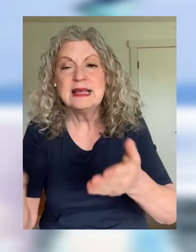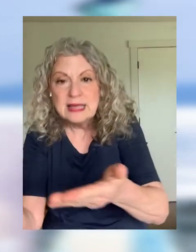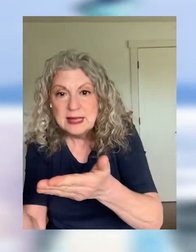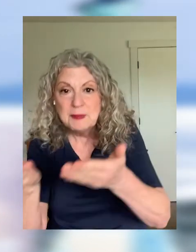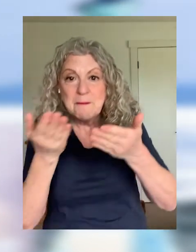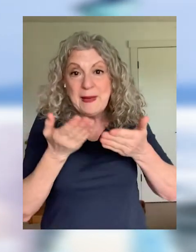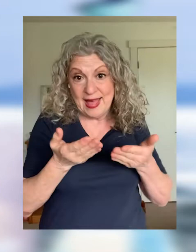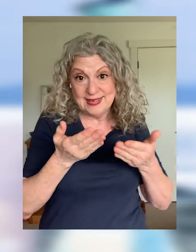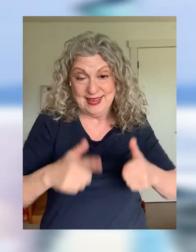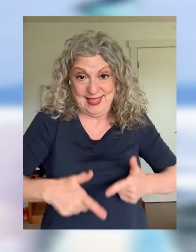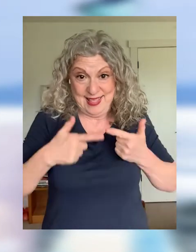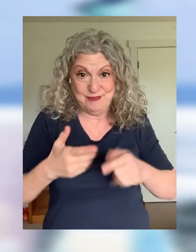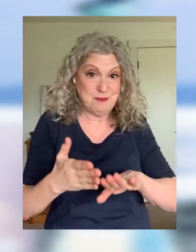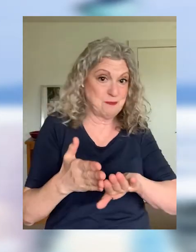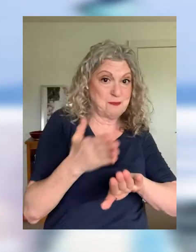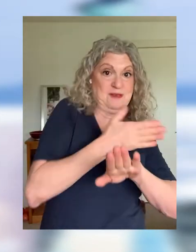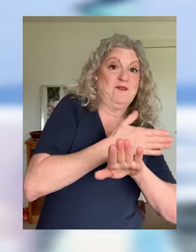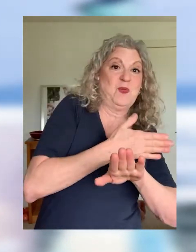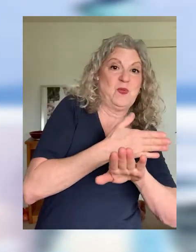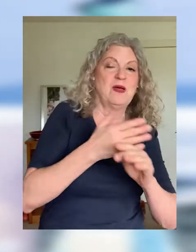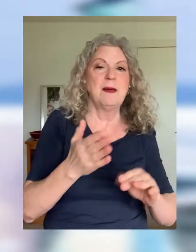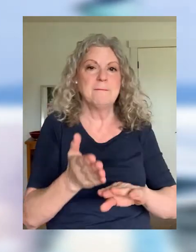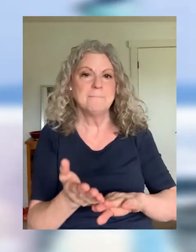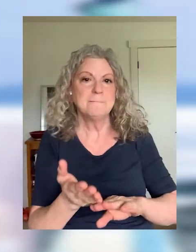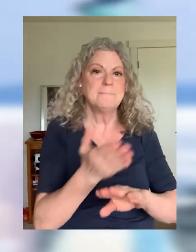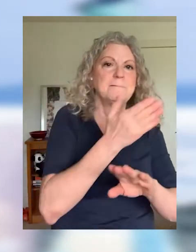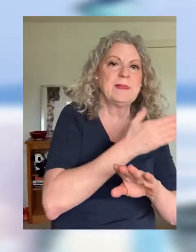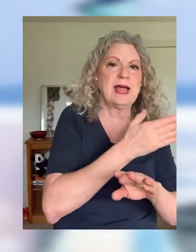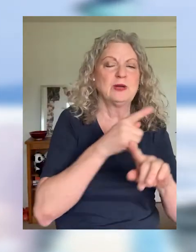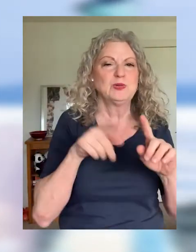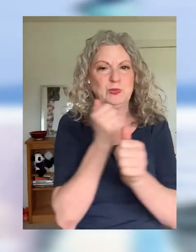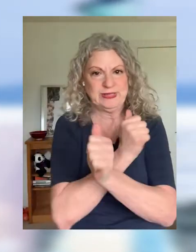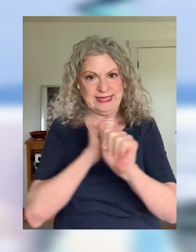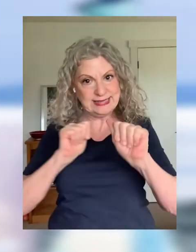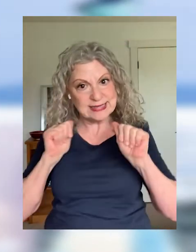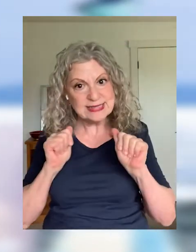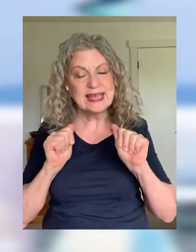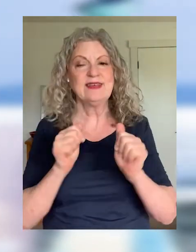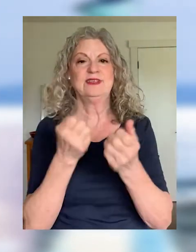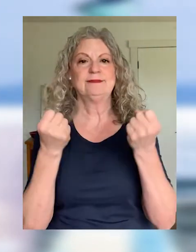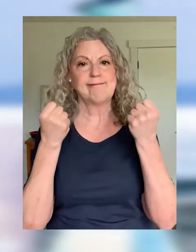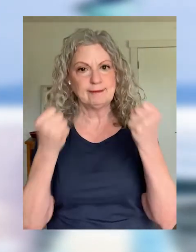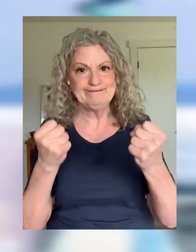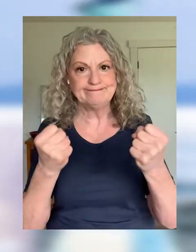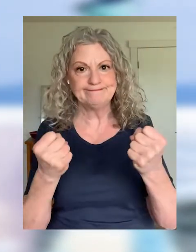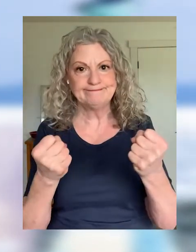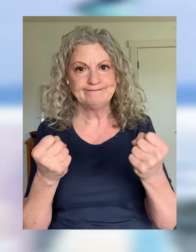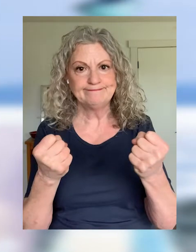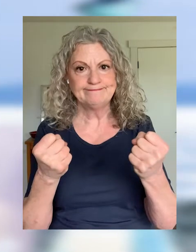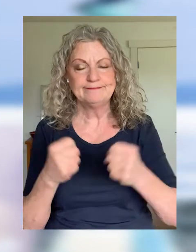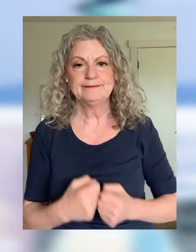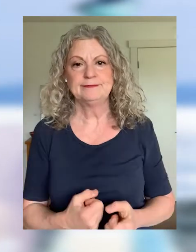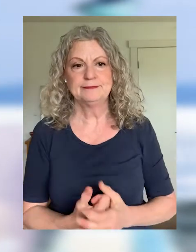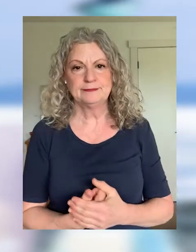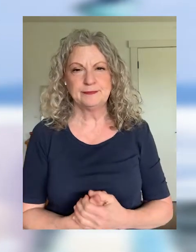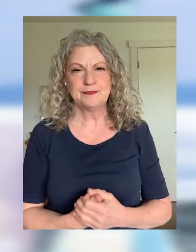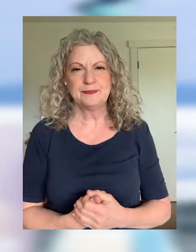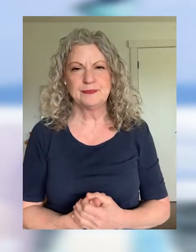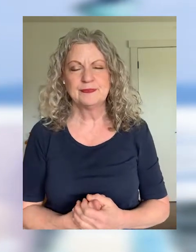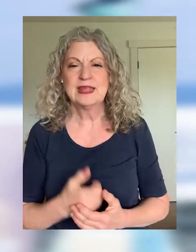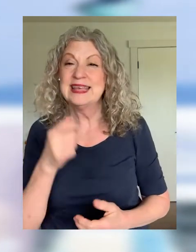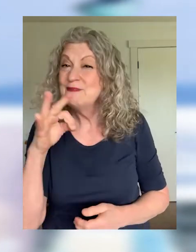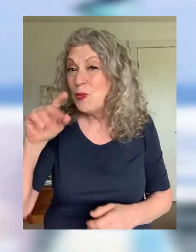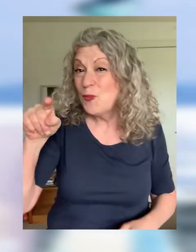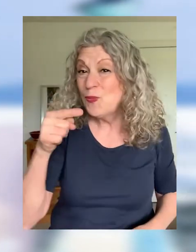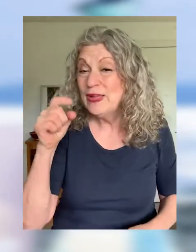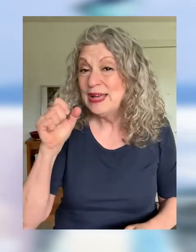life before, back to reassurance, back to the safety of certain solid ground again. If only